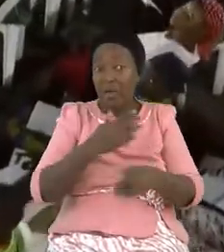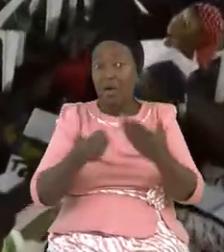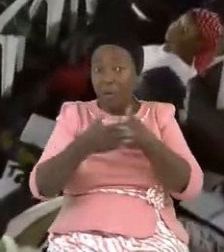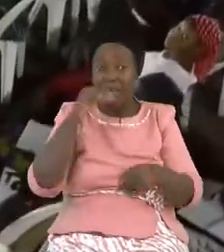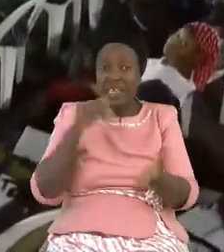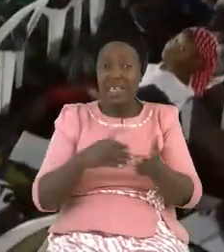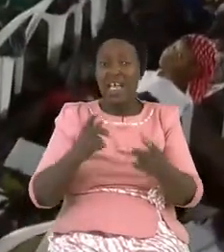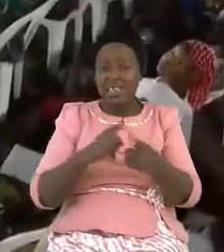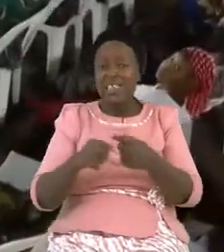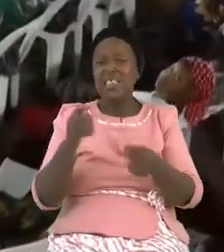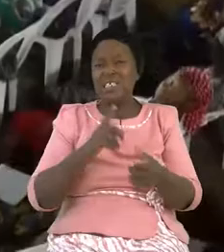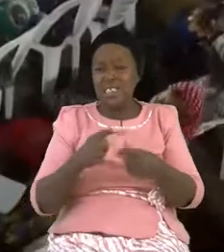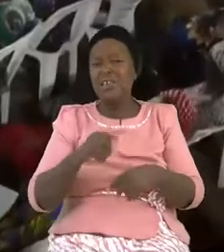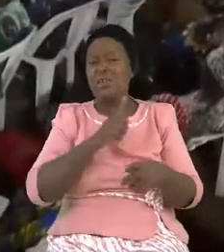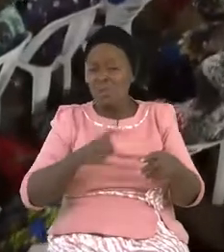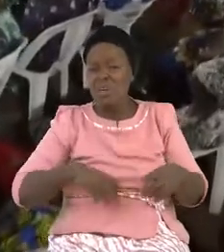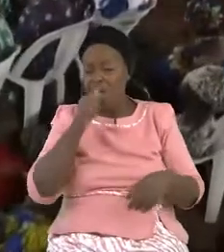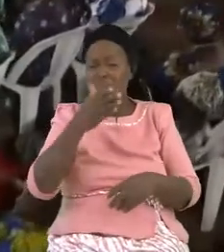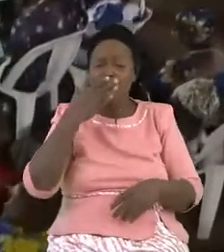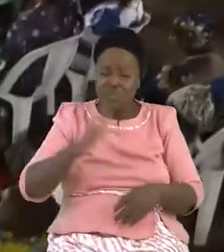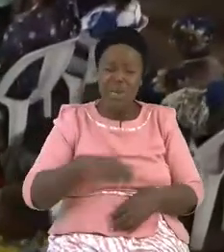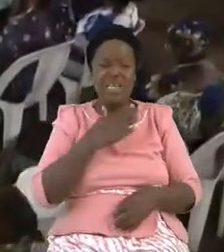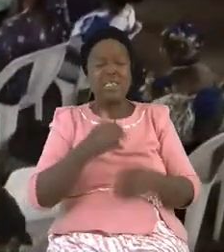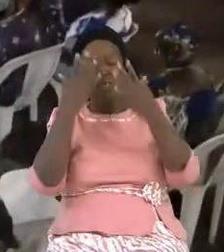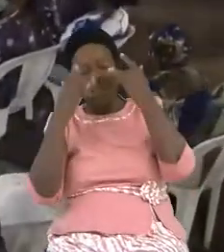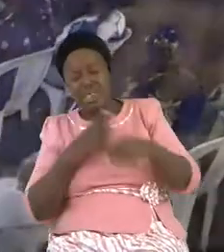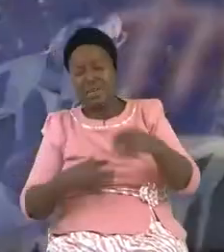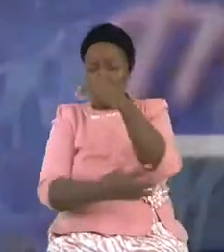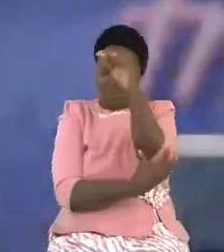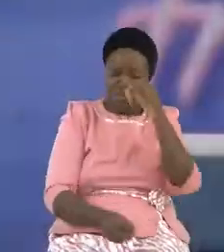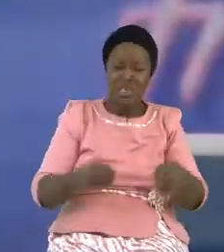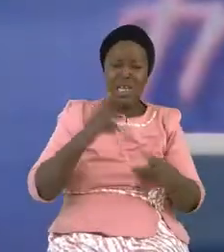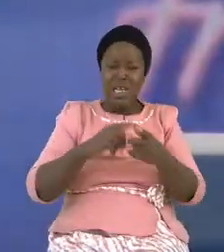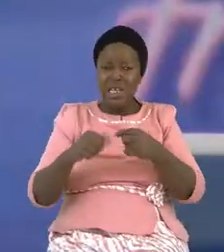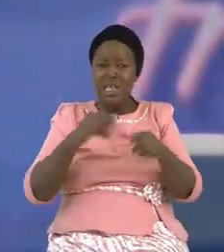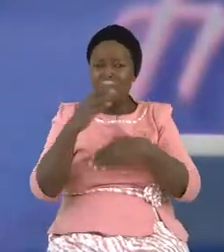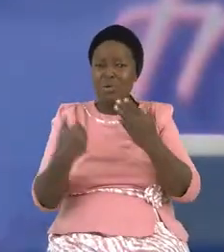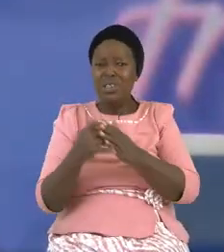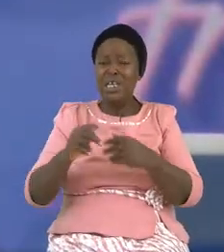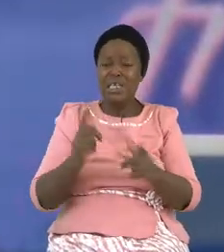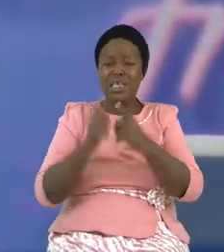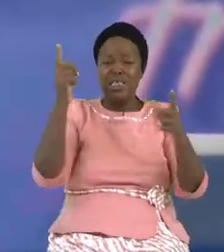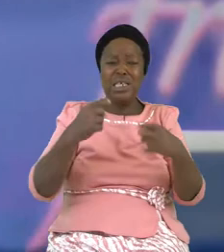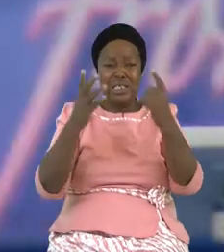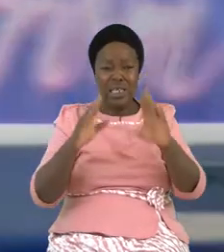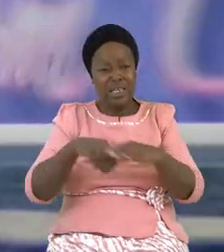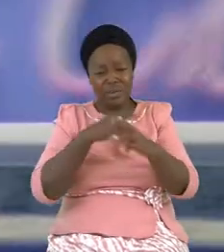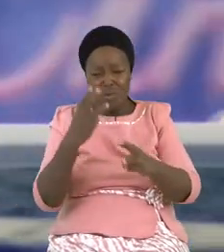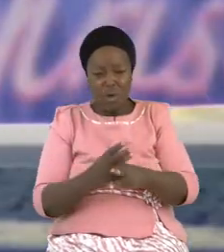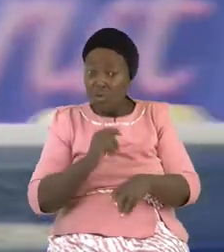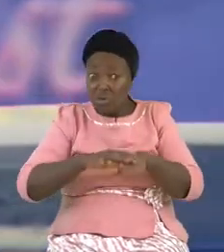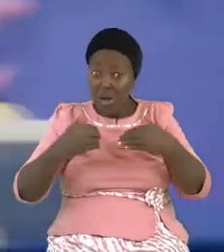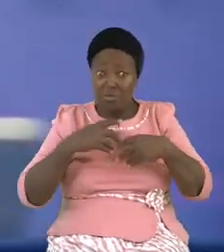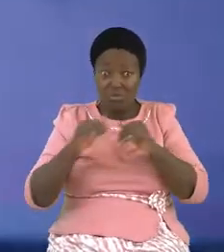I'm evil, I'm miserable, I'm wretched, I'm a sinner, I'm the greatest sinner in the world. We don't need to do that and